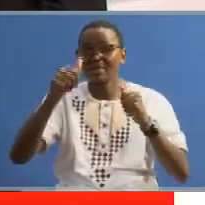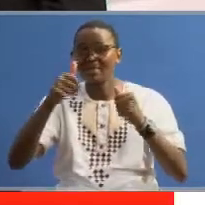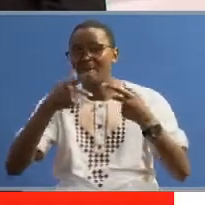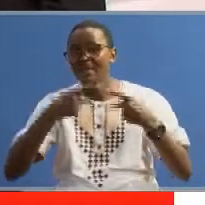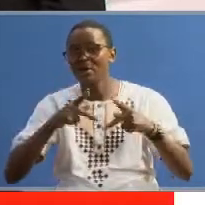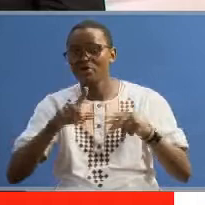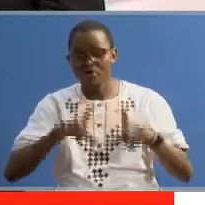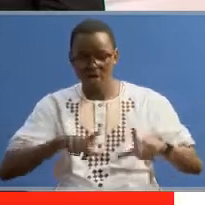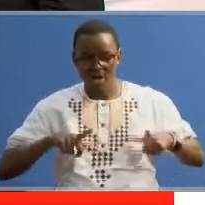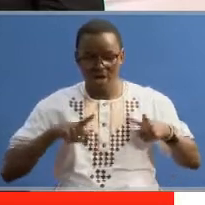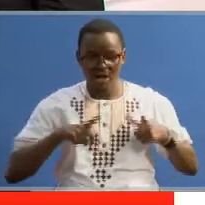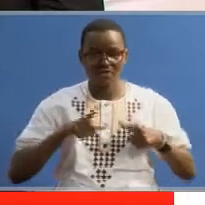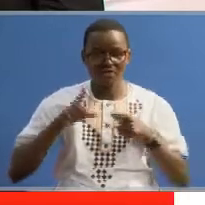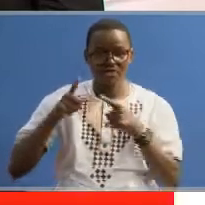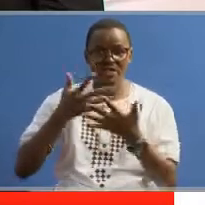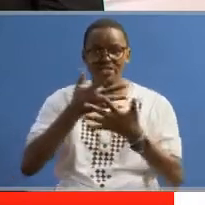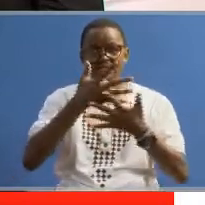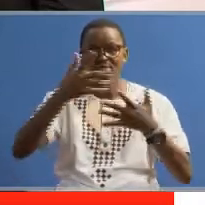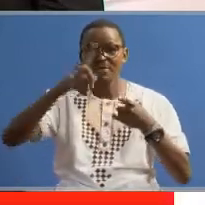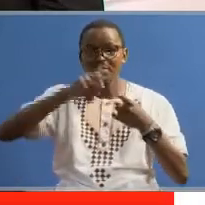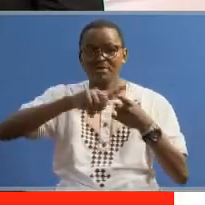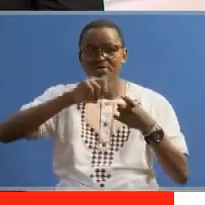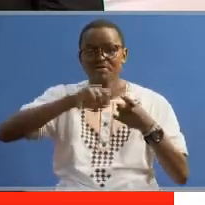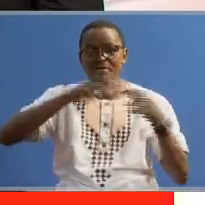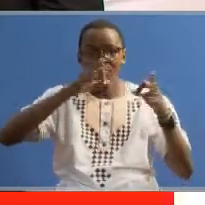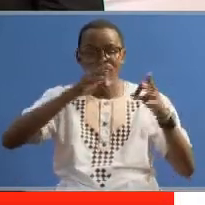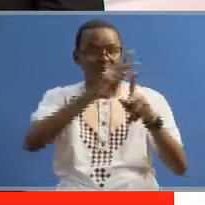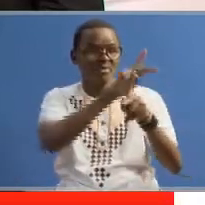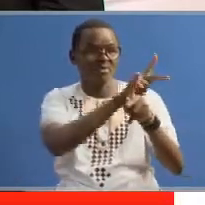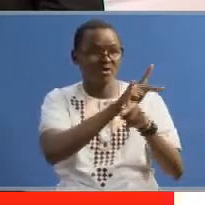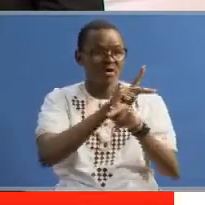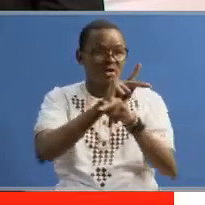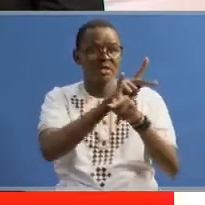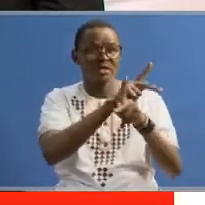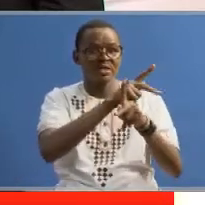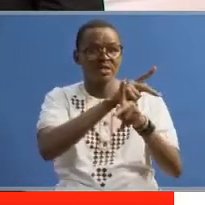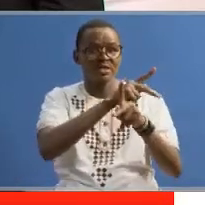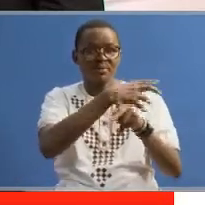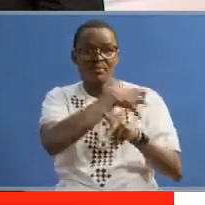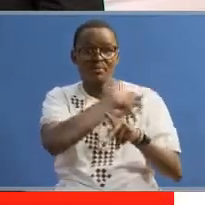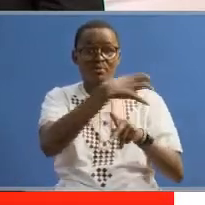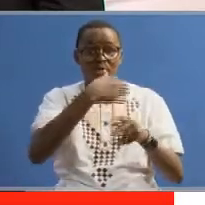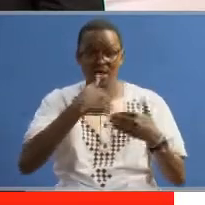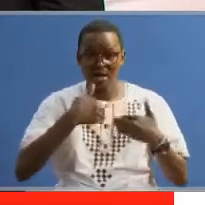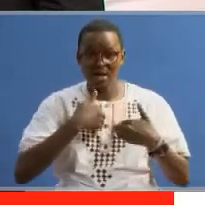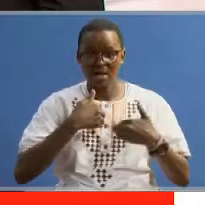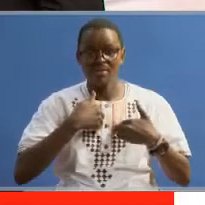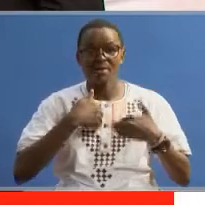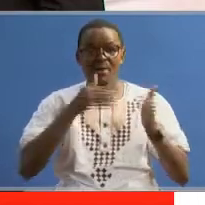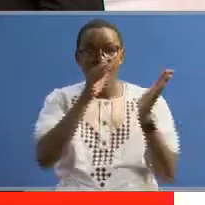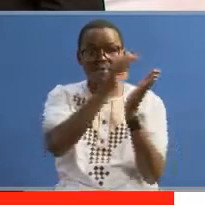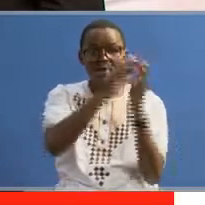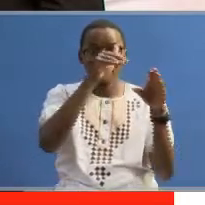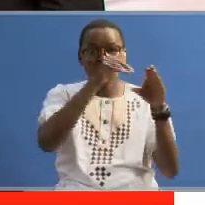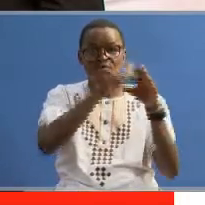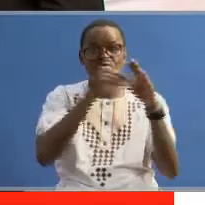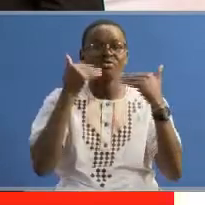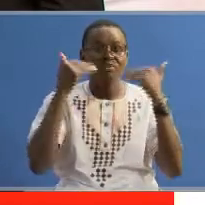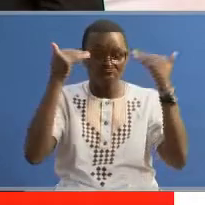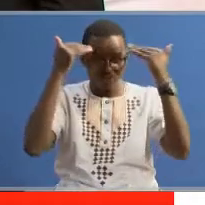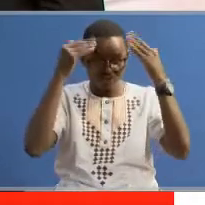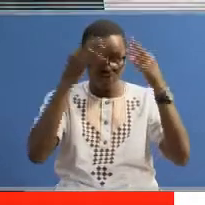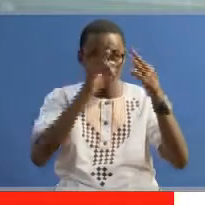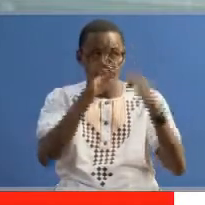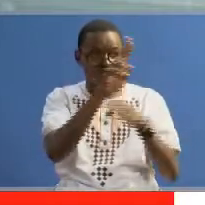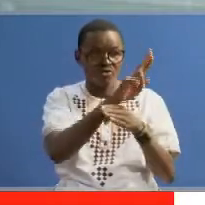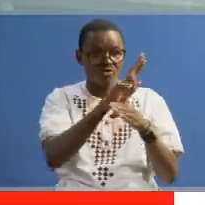life. Right. And then there's this something that they added where if they are protecting property. And that's something even we have a petition in court called the use of force